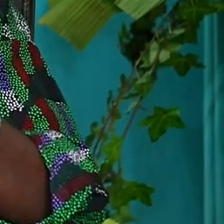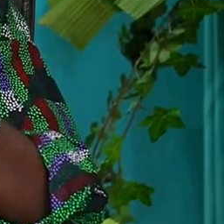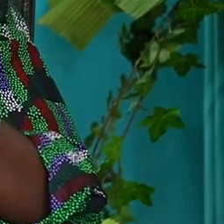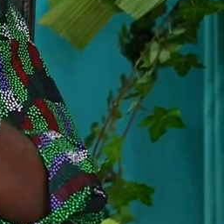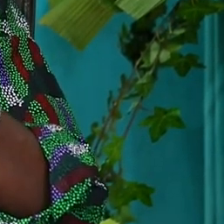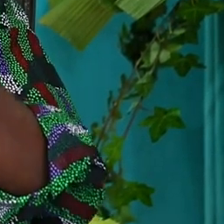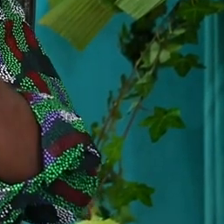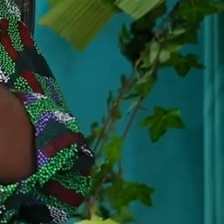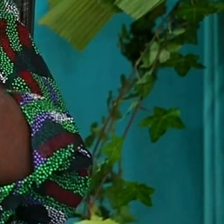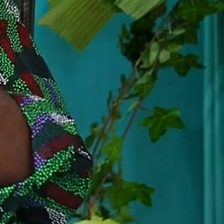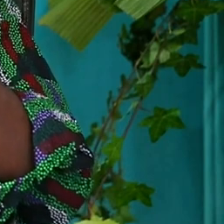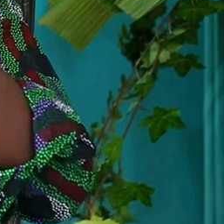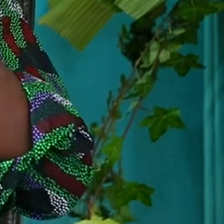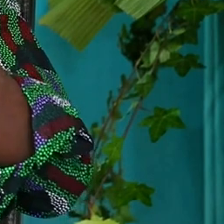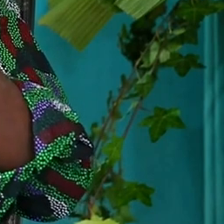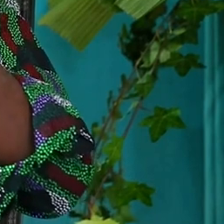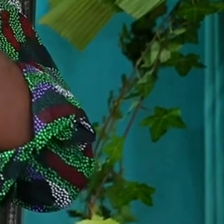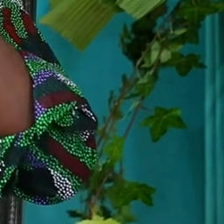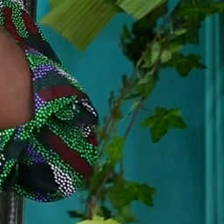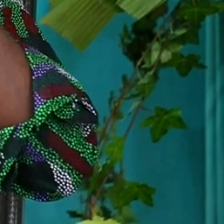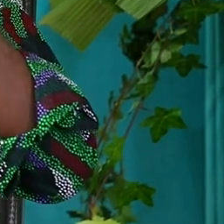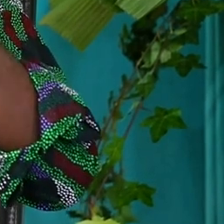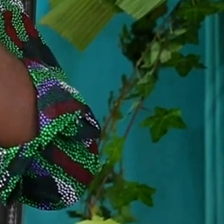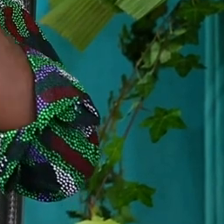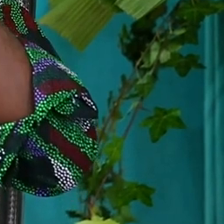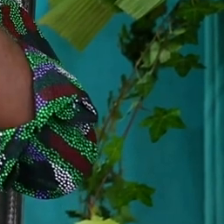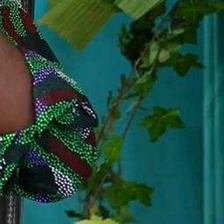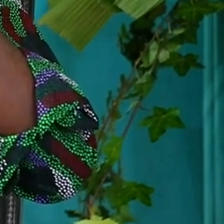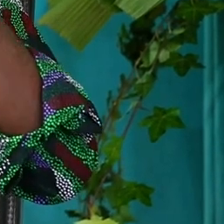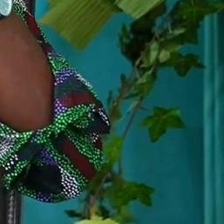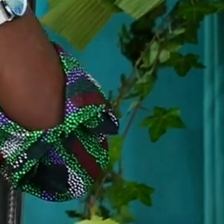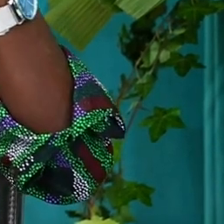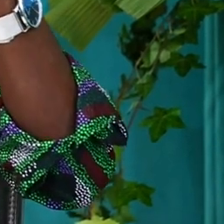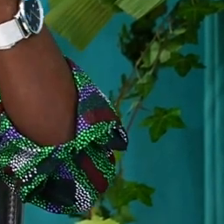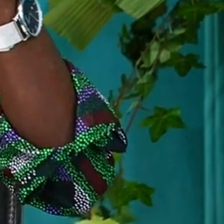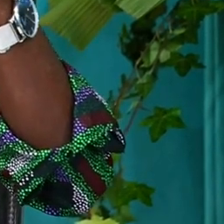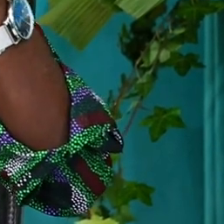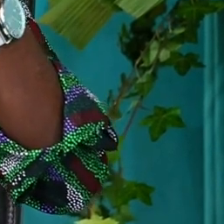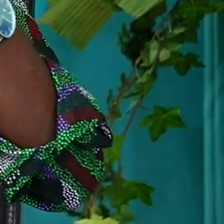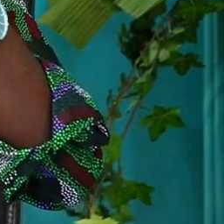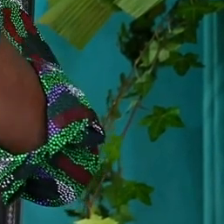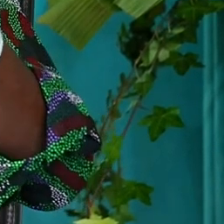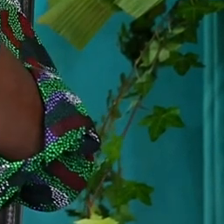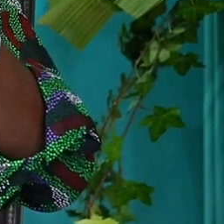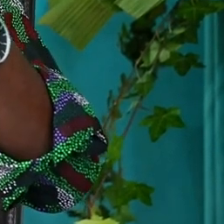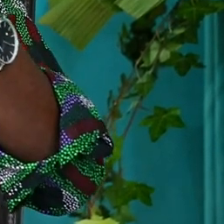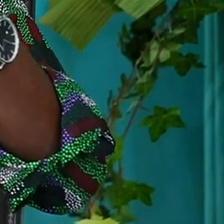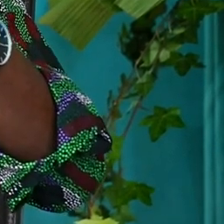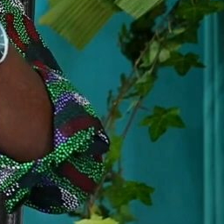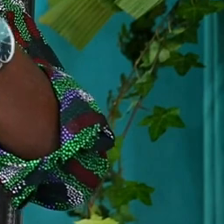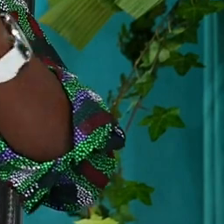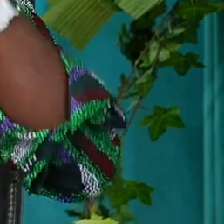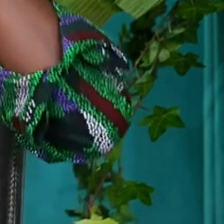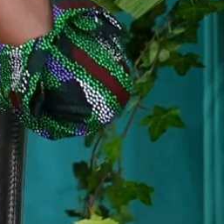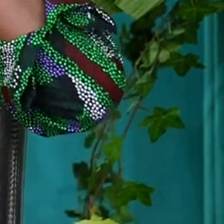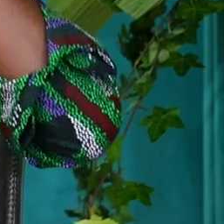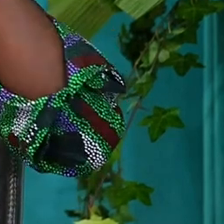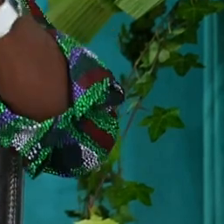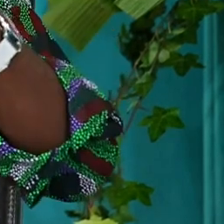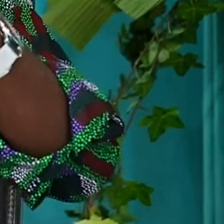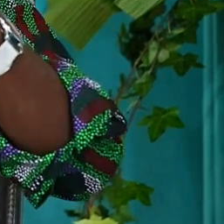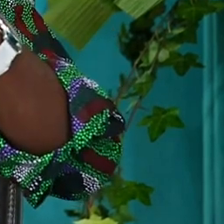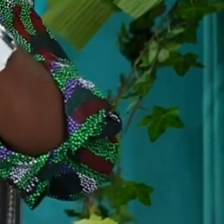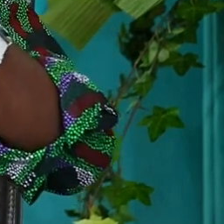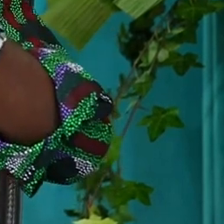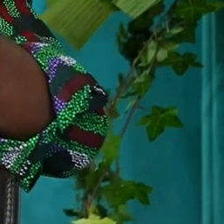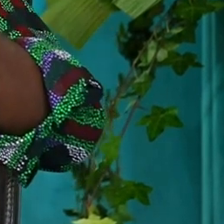mystical thing. They see it as a way of being real. Like Jacob. Mm-hmm. Jacob was real. He was like, you know what, I'm going to make